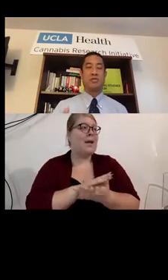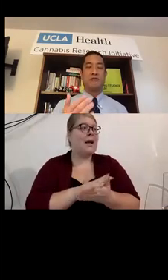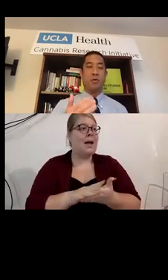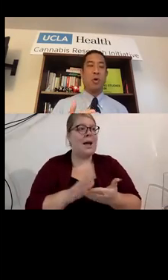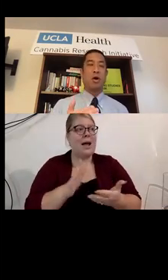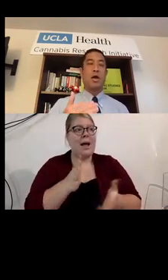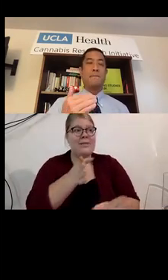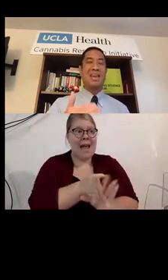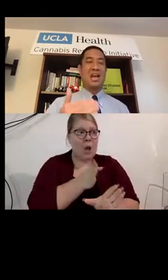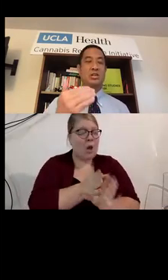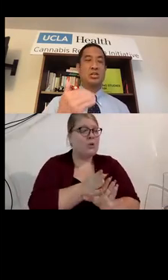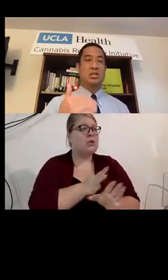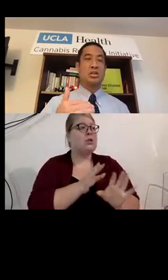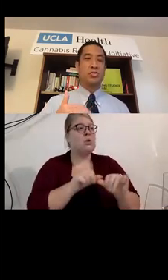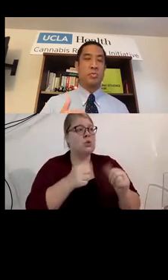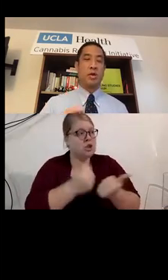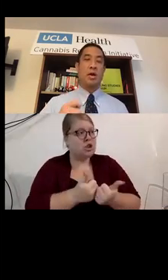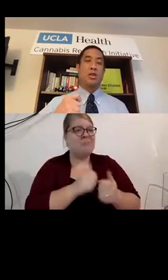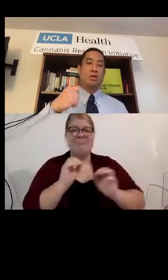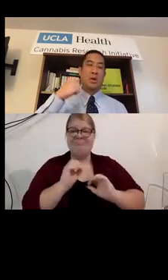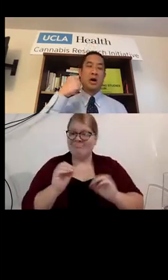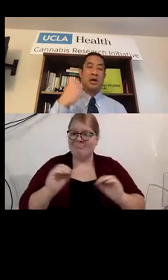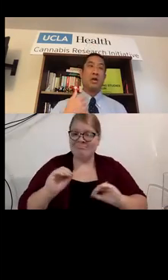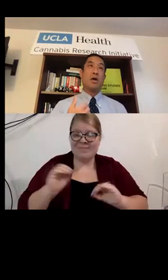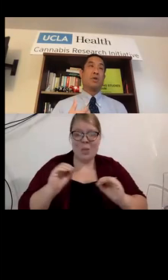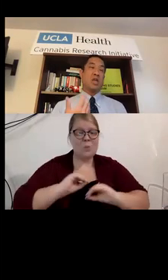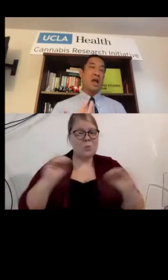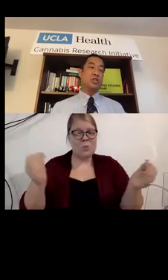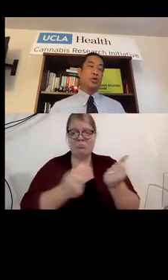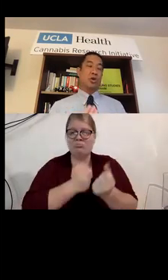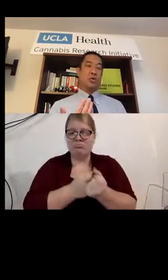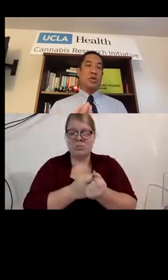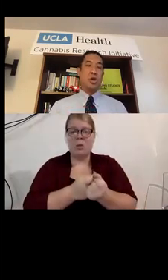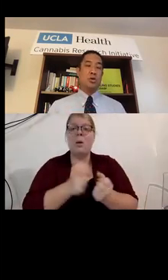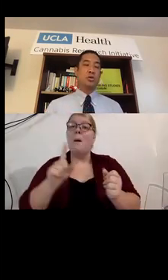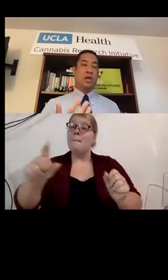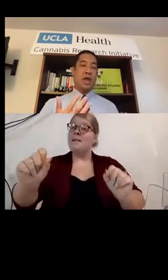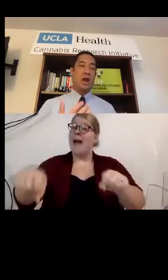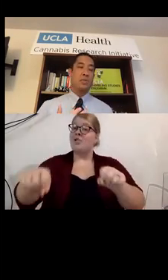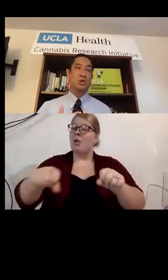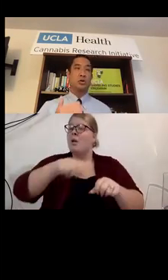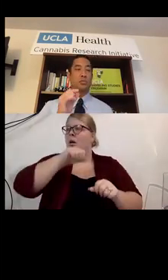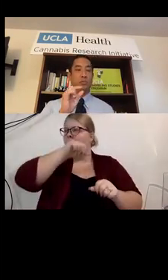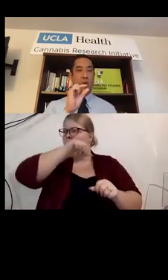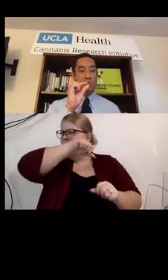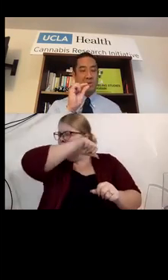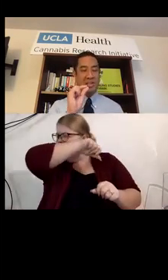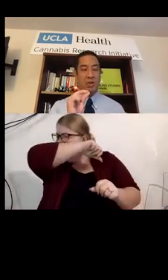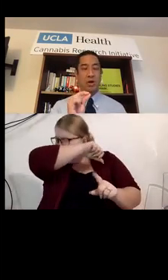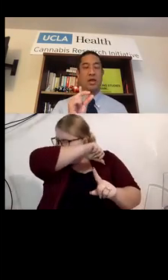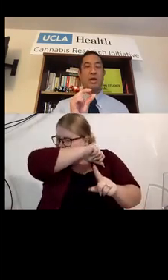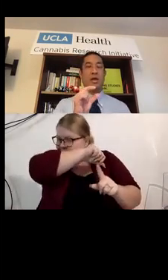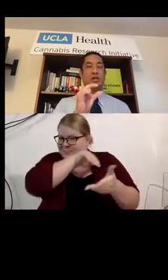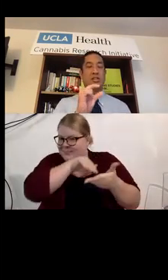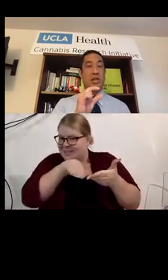Psychiatry, for medication-assisted treatment. There's been a lot of potential. Well, can we use cannabis or in